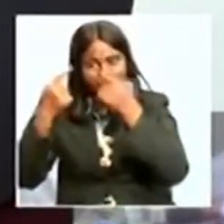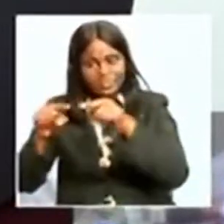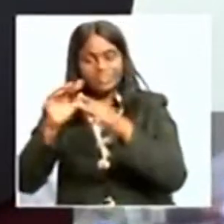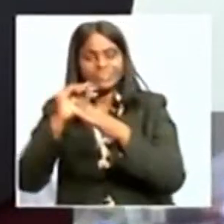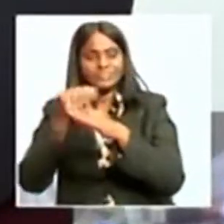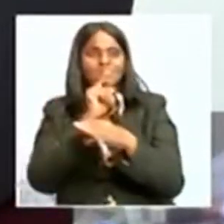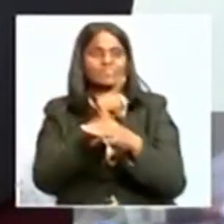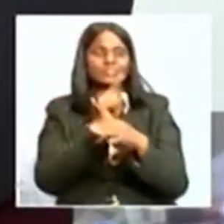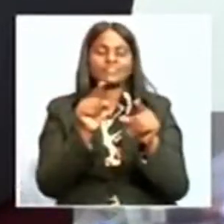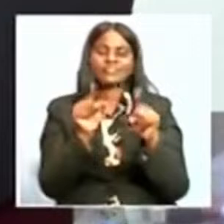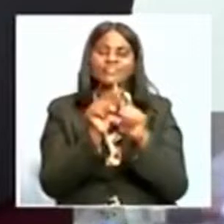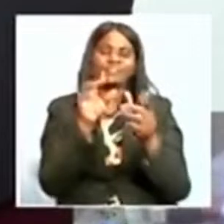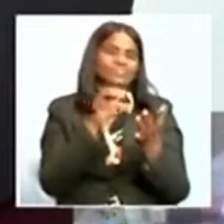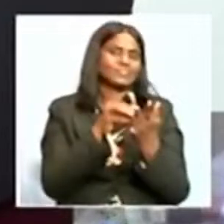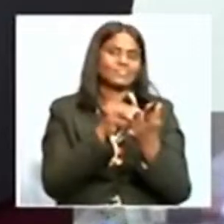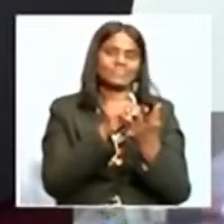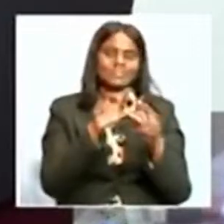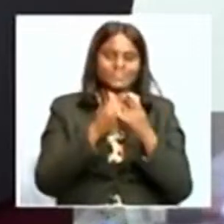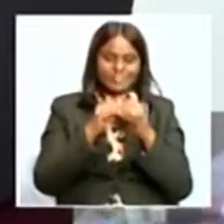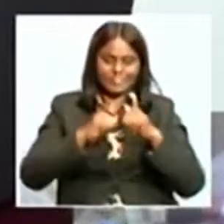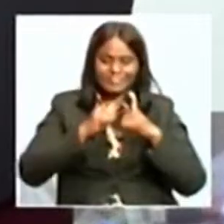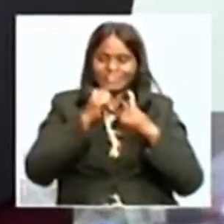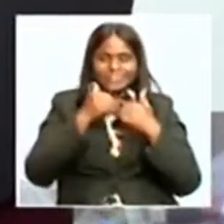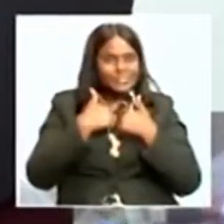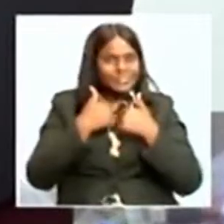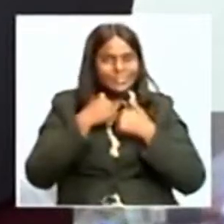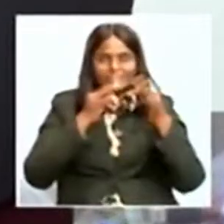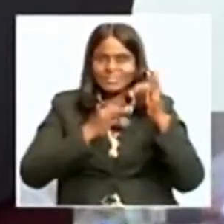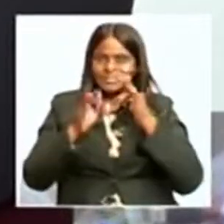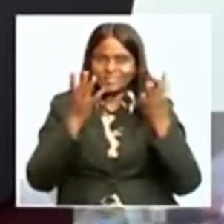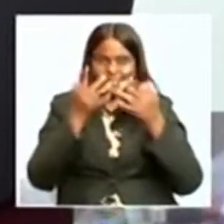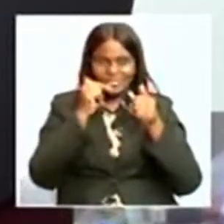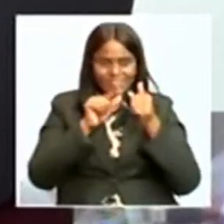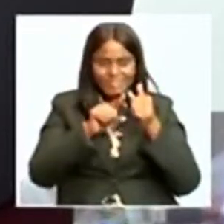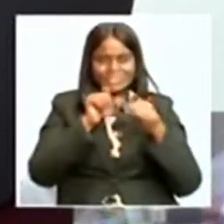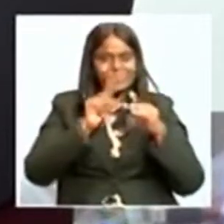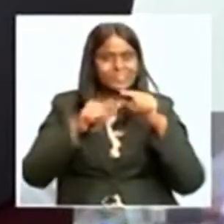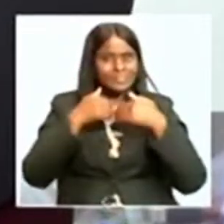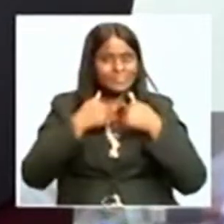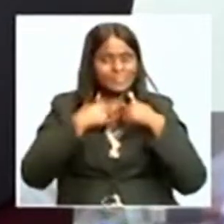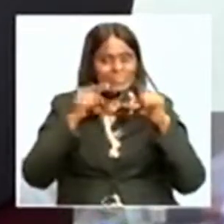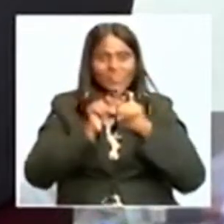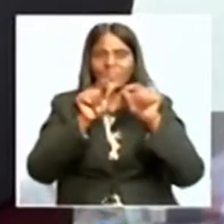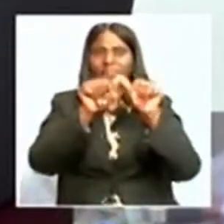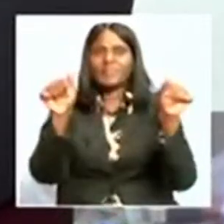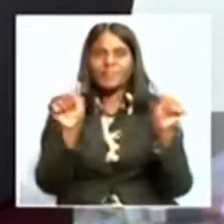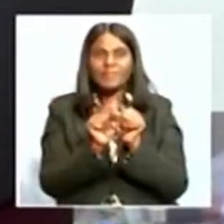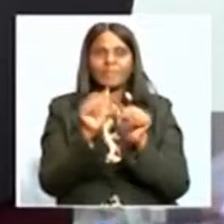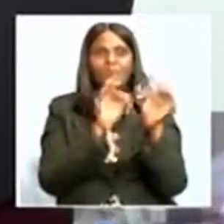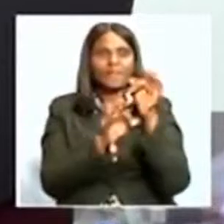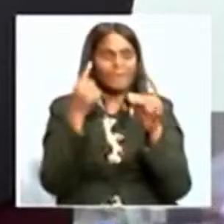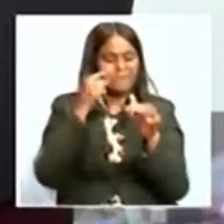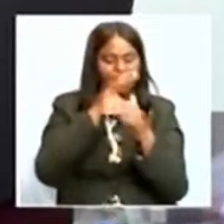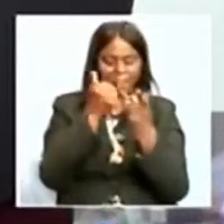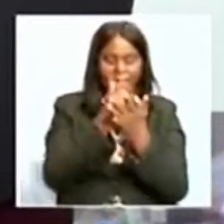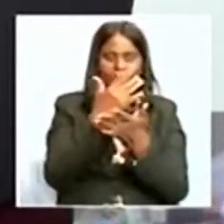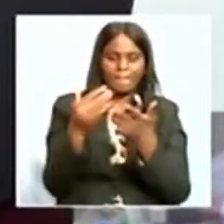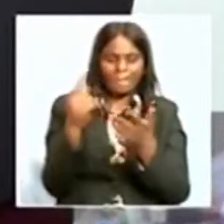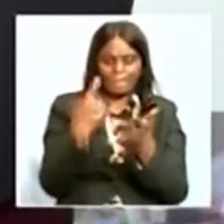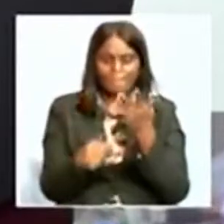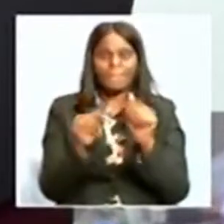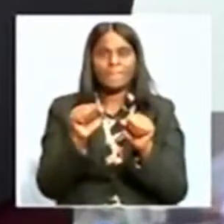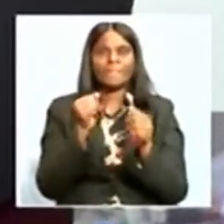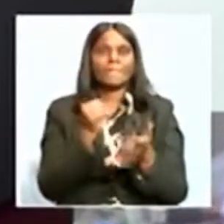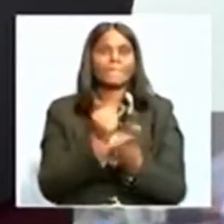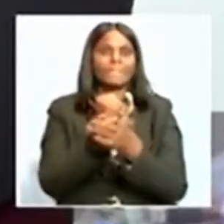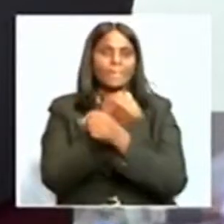of that particular case? That's why we do not have a definition, because you can't have a generic definition for something that can